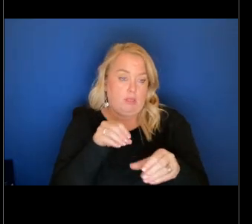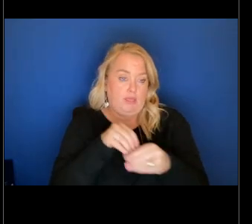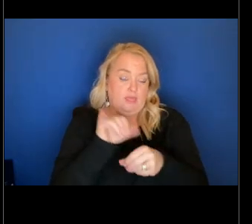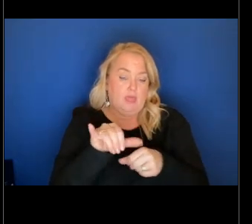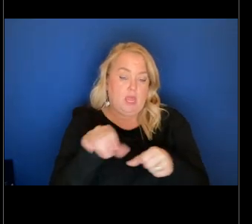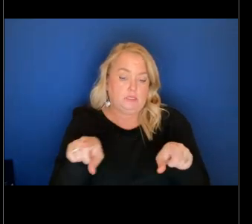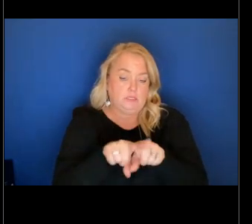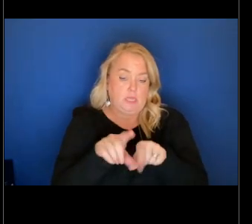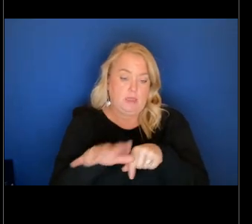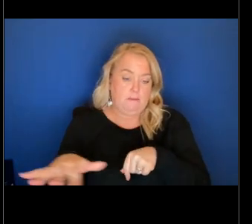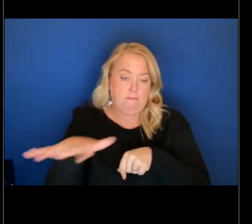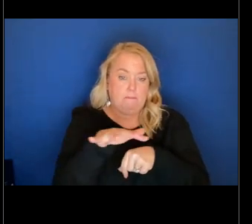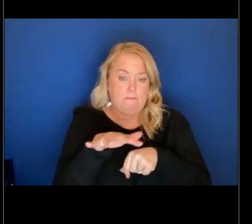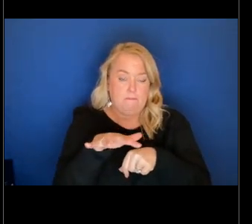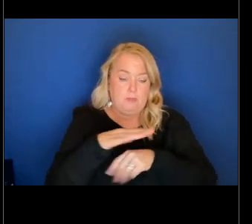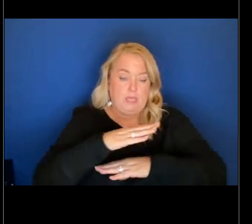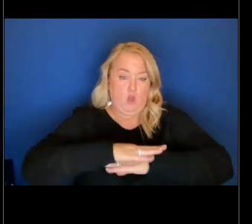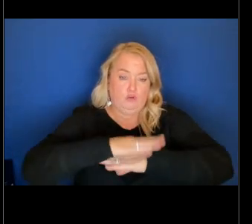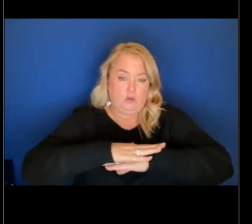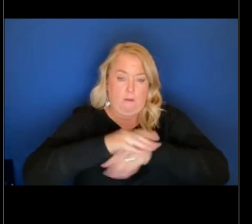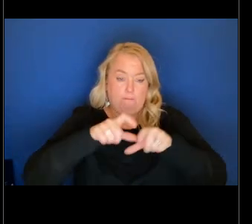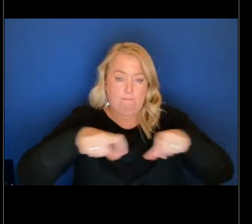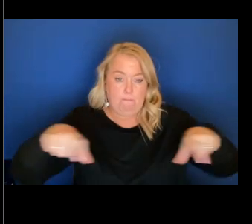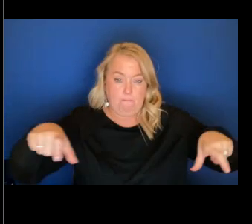ramp, within that same counter run.